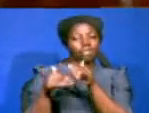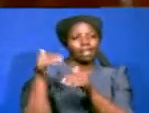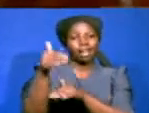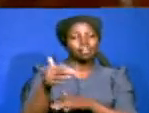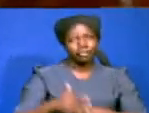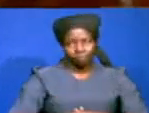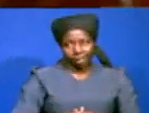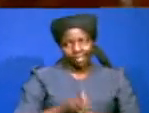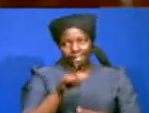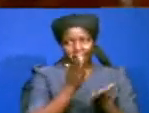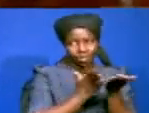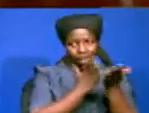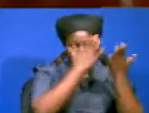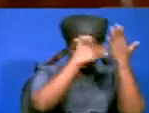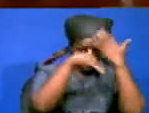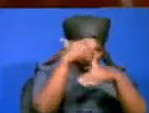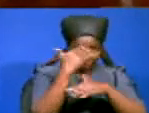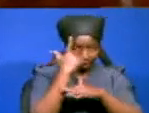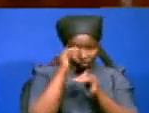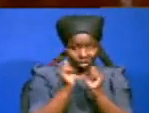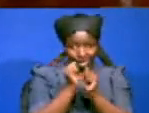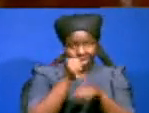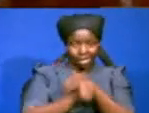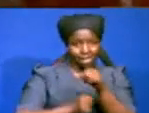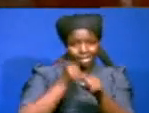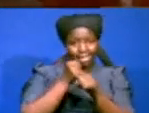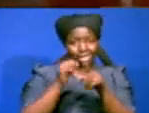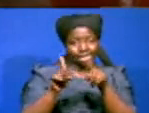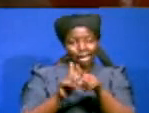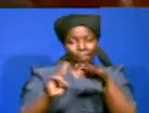He served the university for 10 years as vice chancellor,